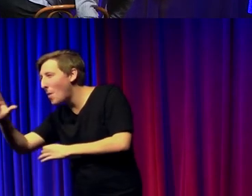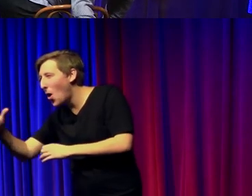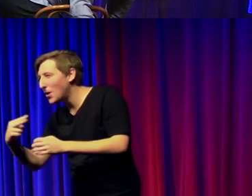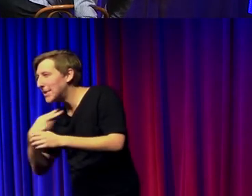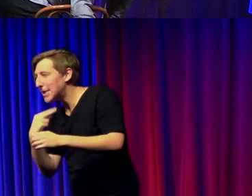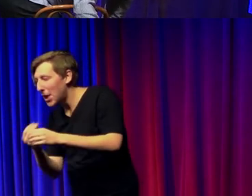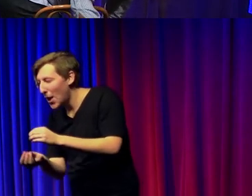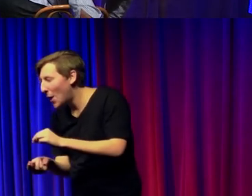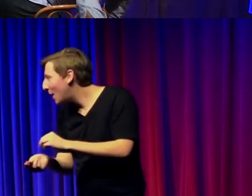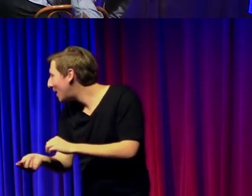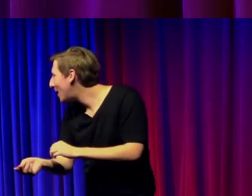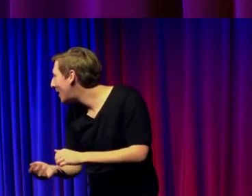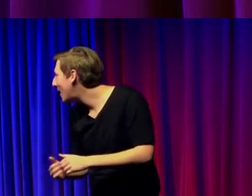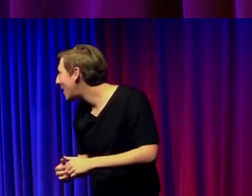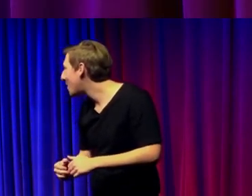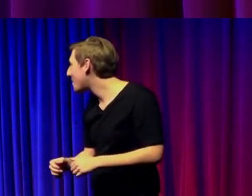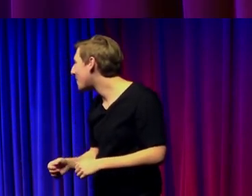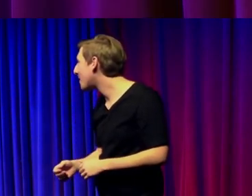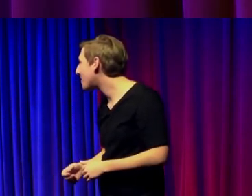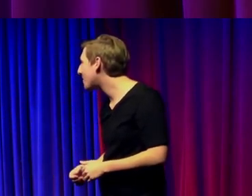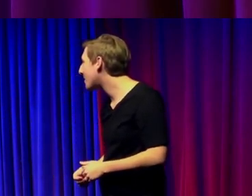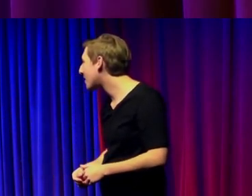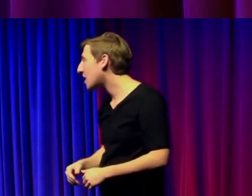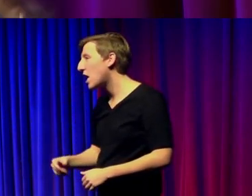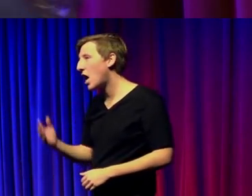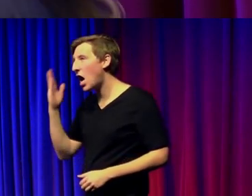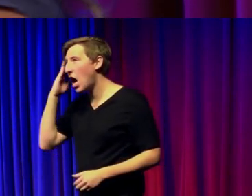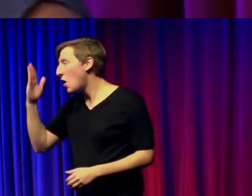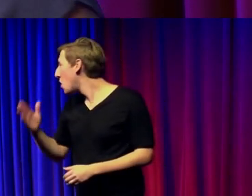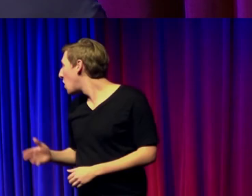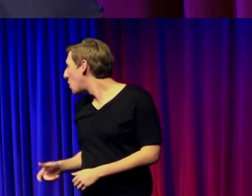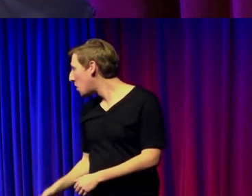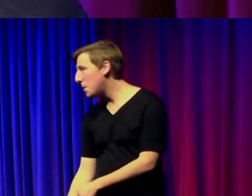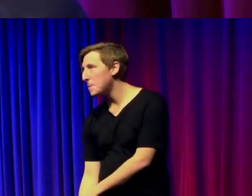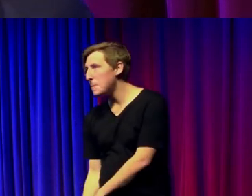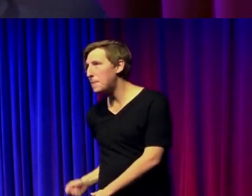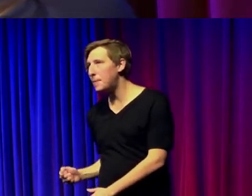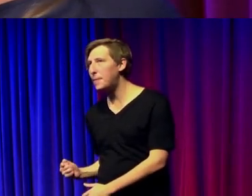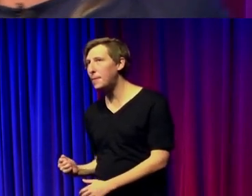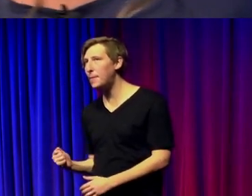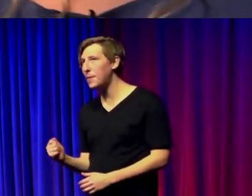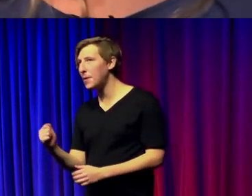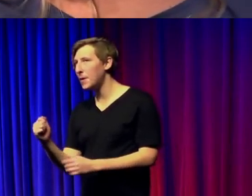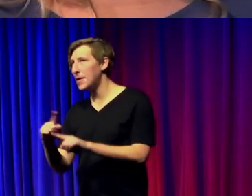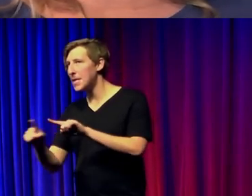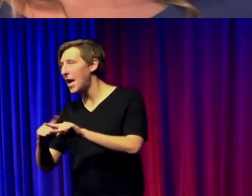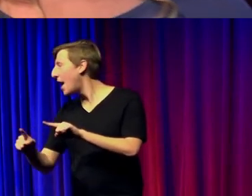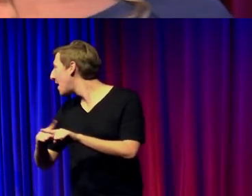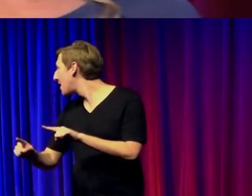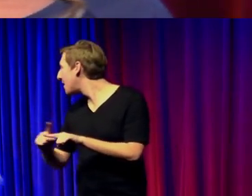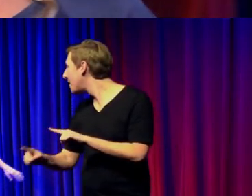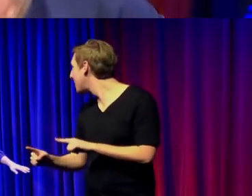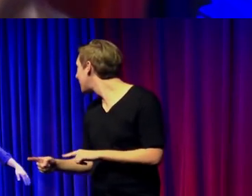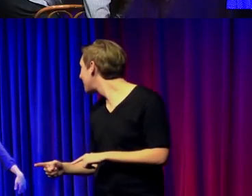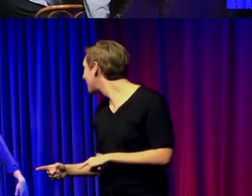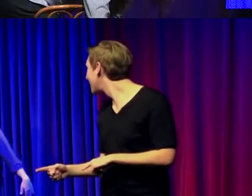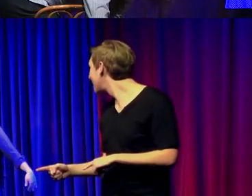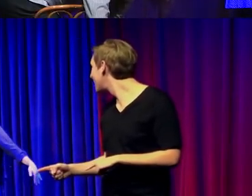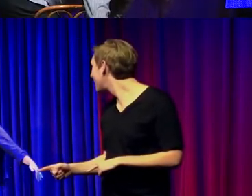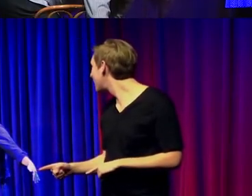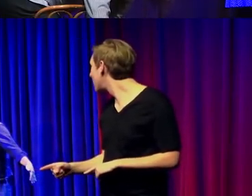Oh gosh. I'm gonna cut to the dagger I keep on my thigh. Oh gosh, I've almost got